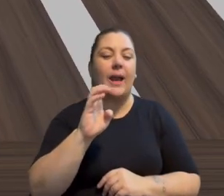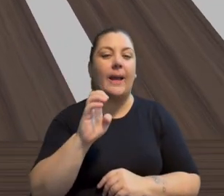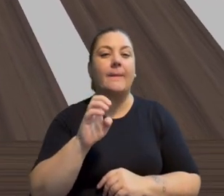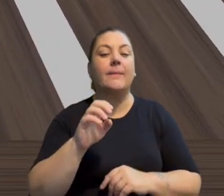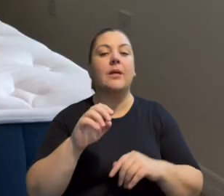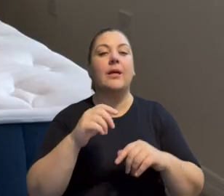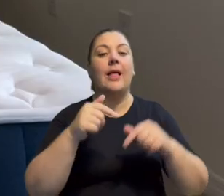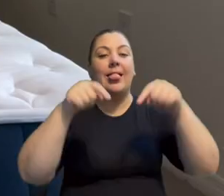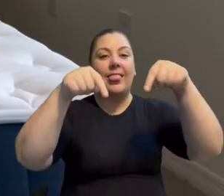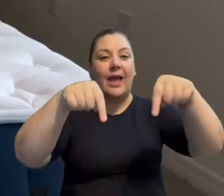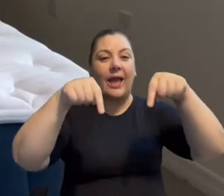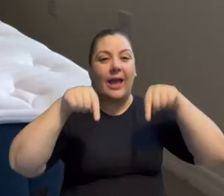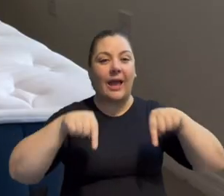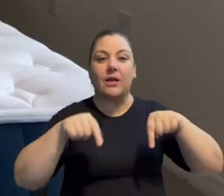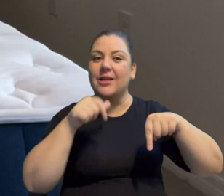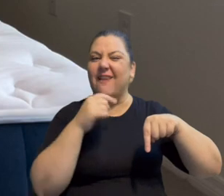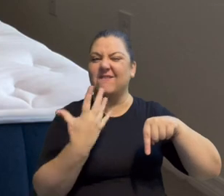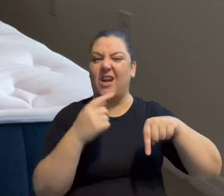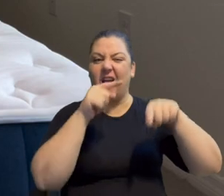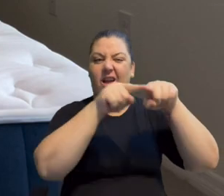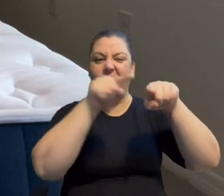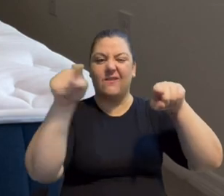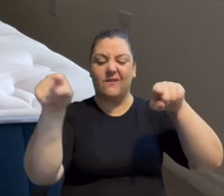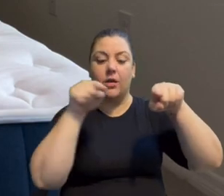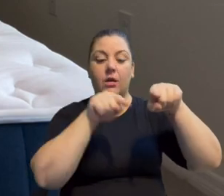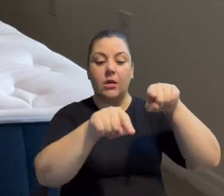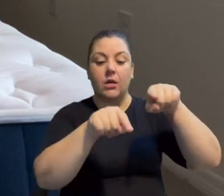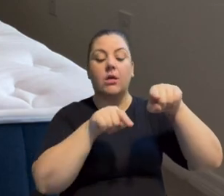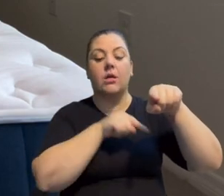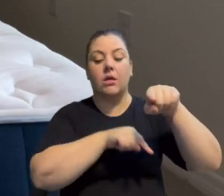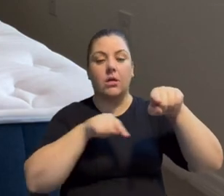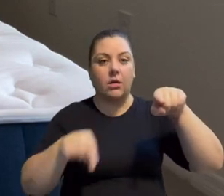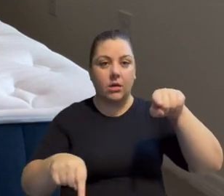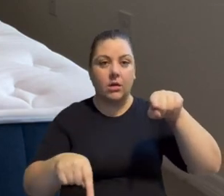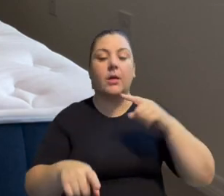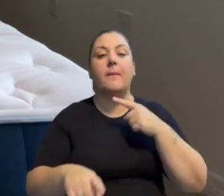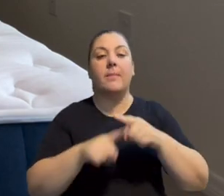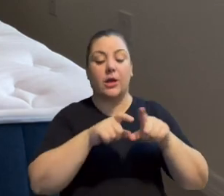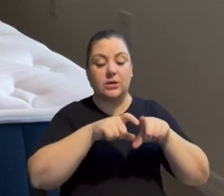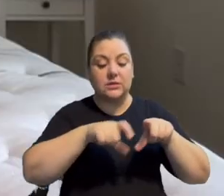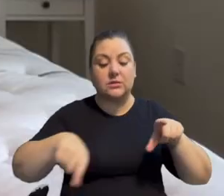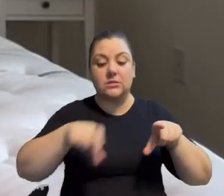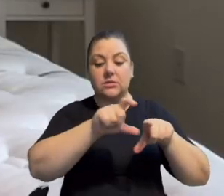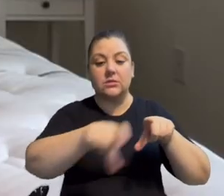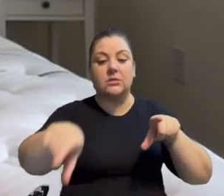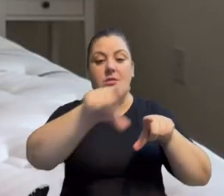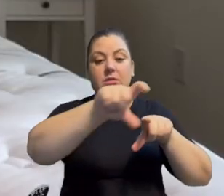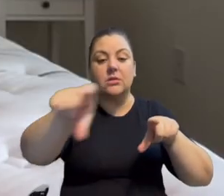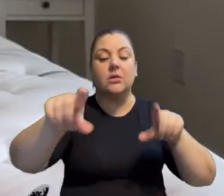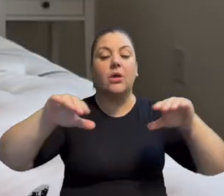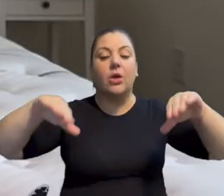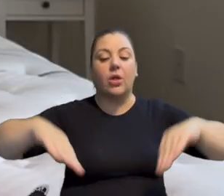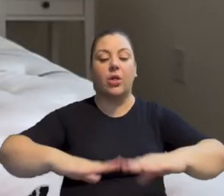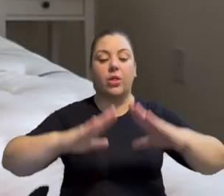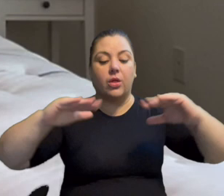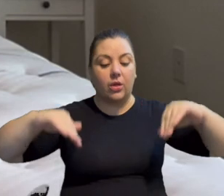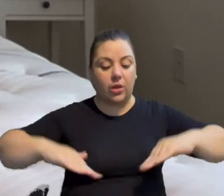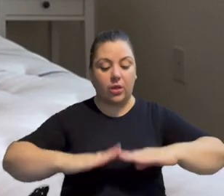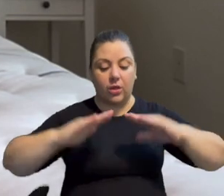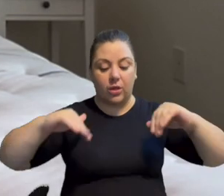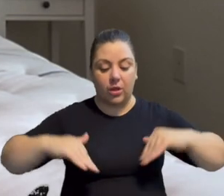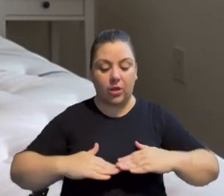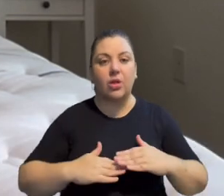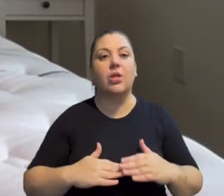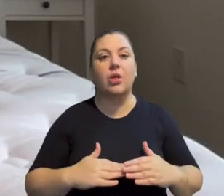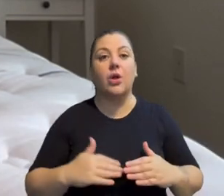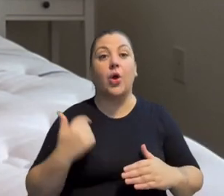the slats that went across weren't very like straight. They were kind of bowing a little bit. And in the end, like, we kind of felt it